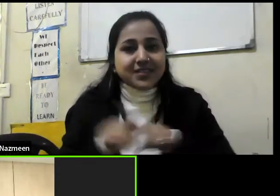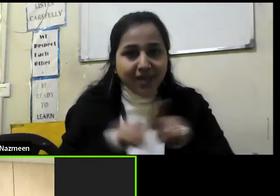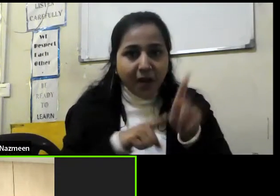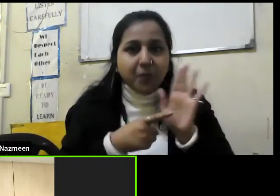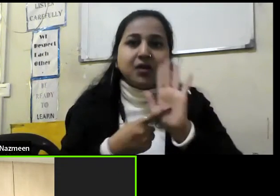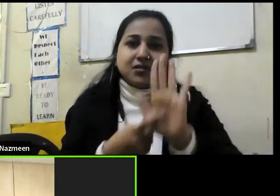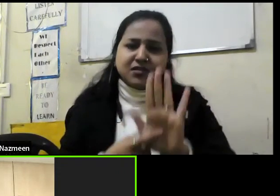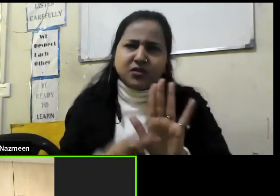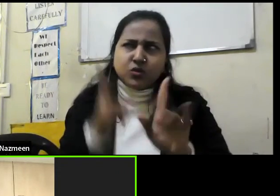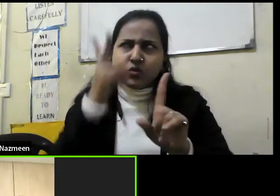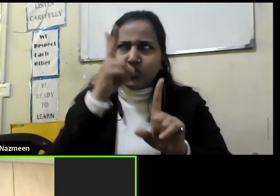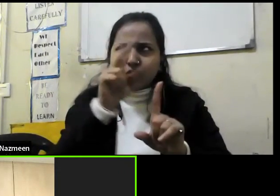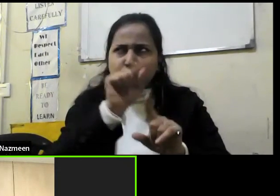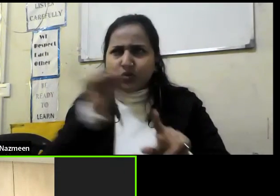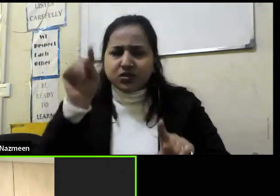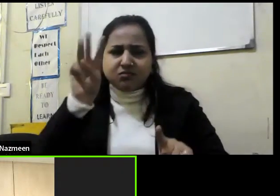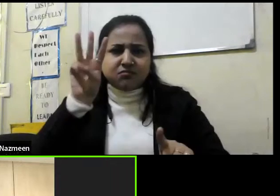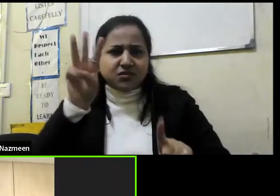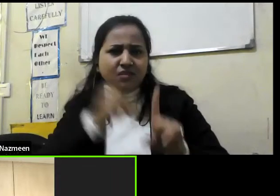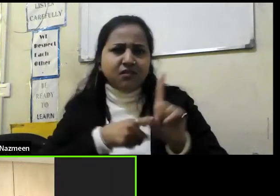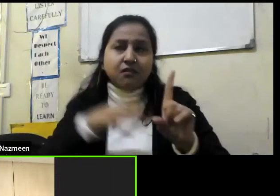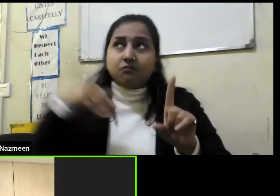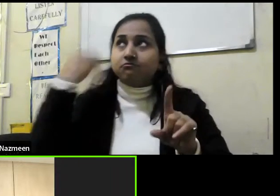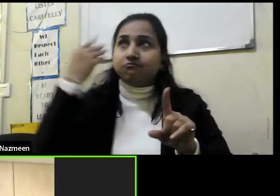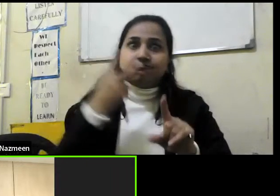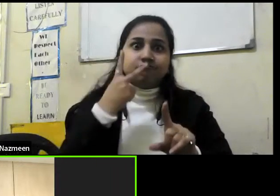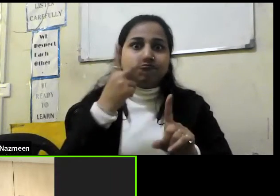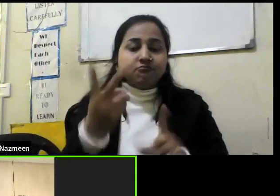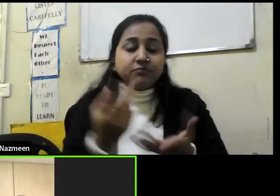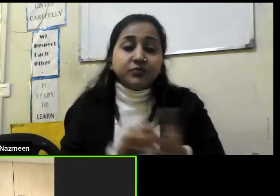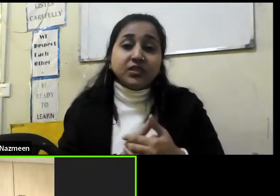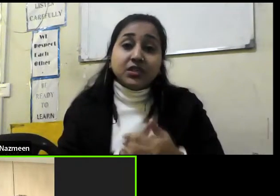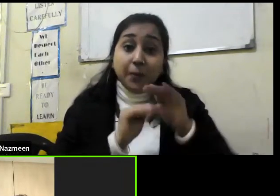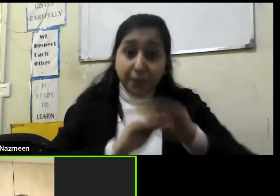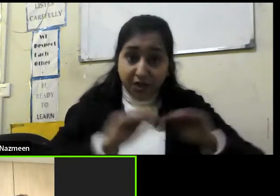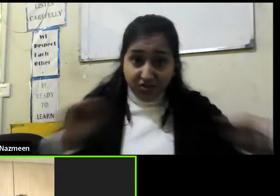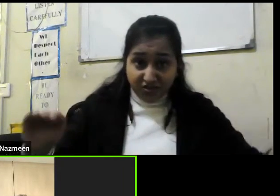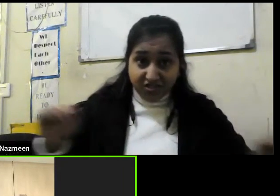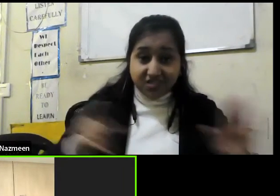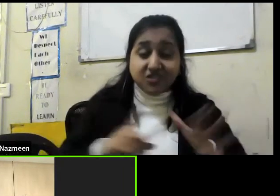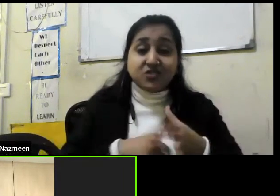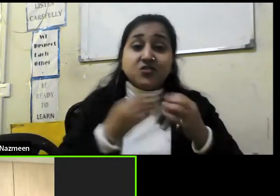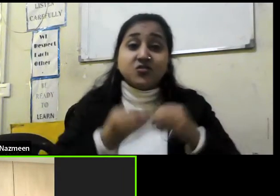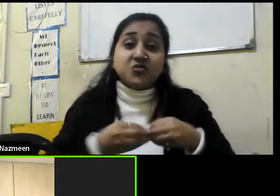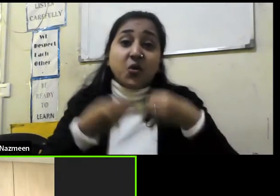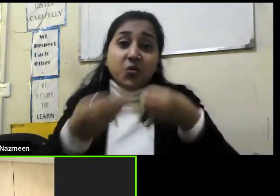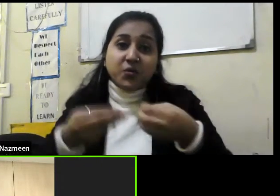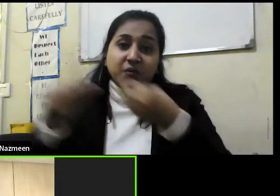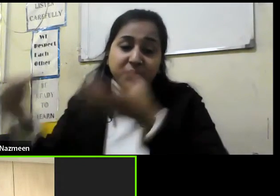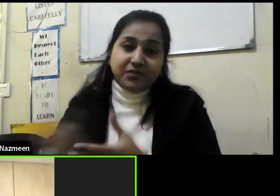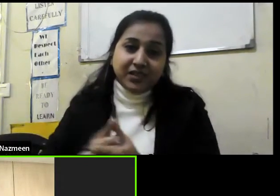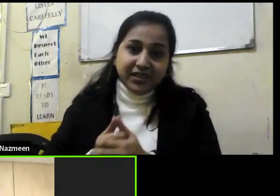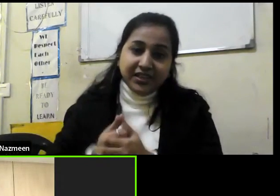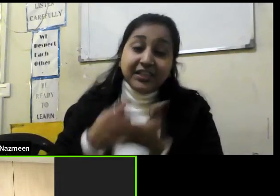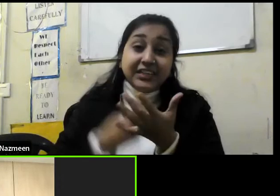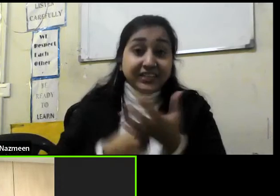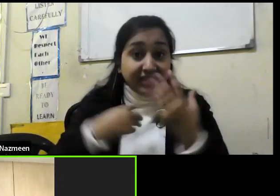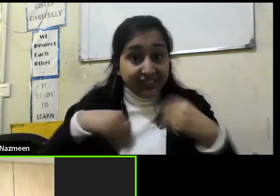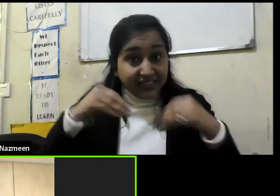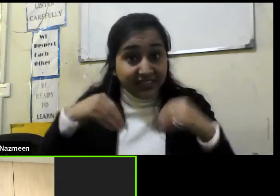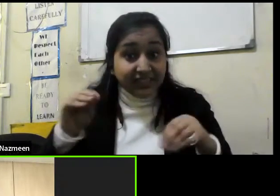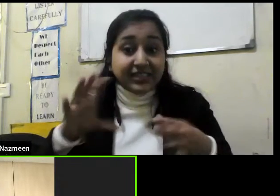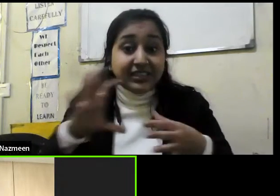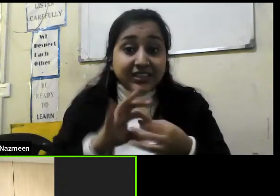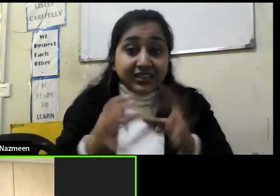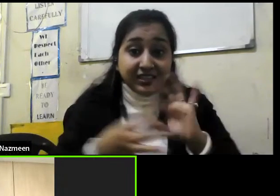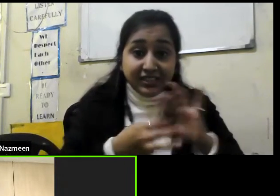2-3 years, the kind of work our kids have done who have been placed in various retail chains and other companies.